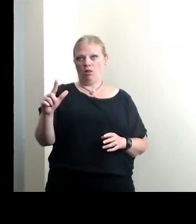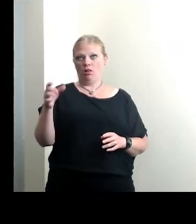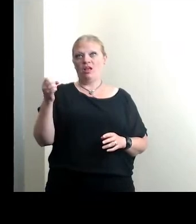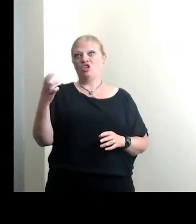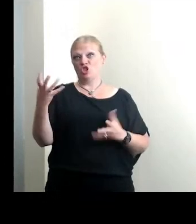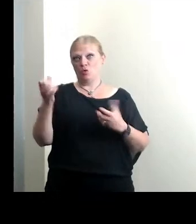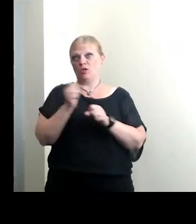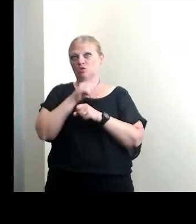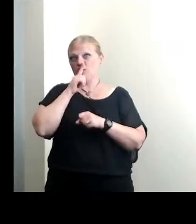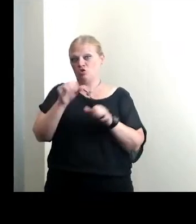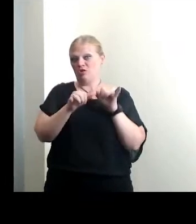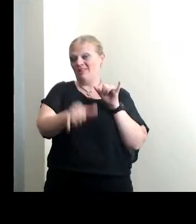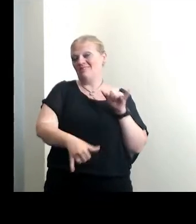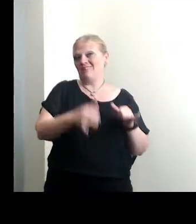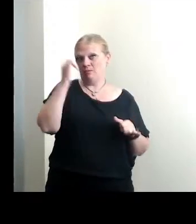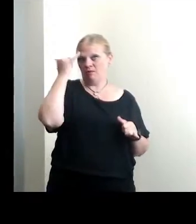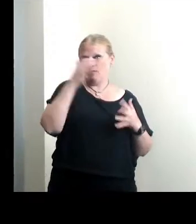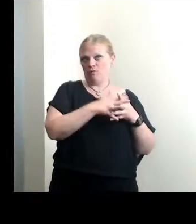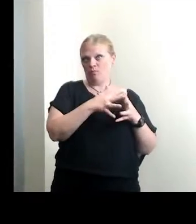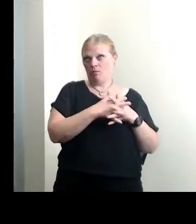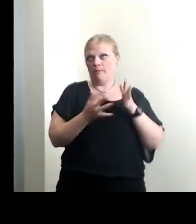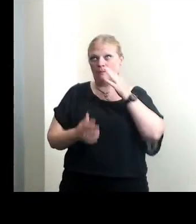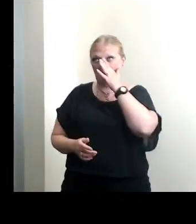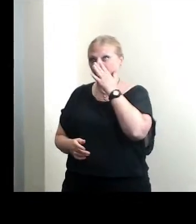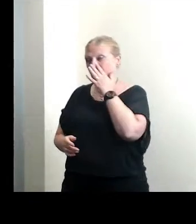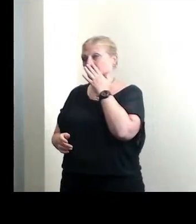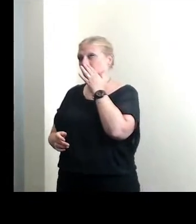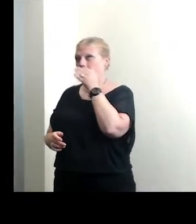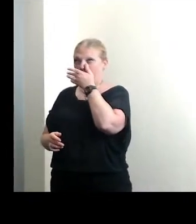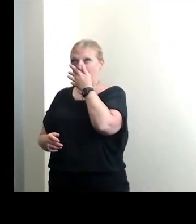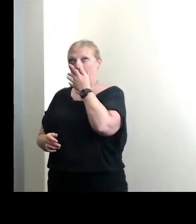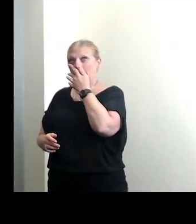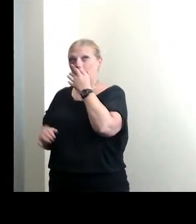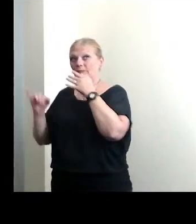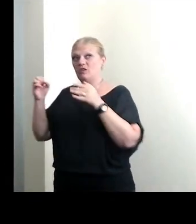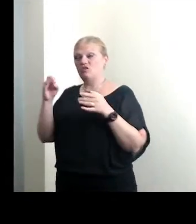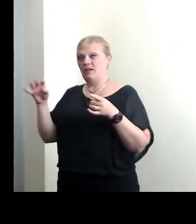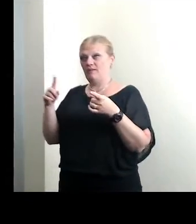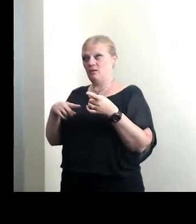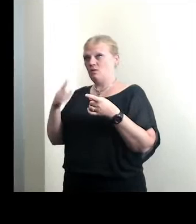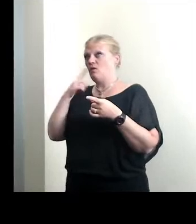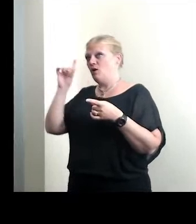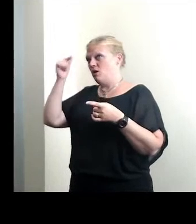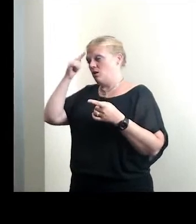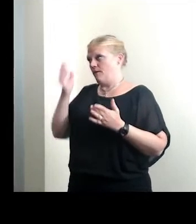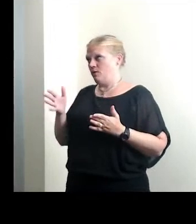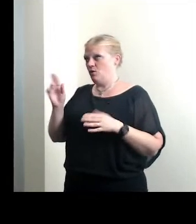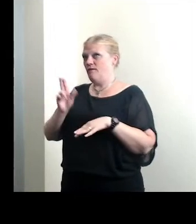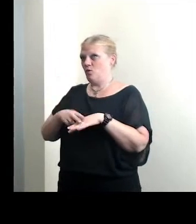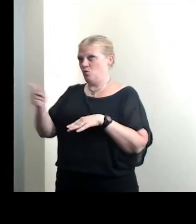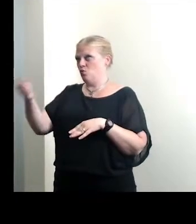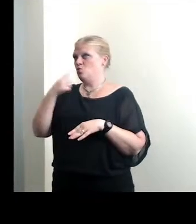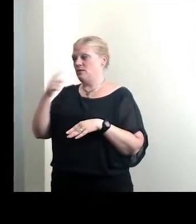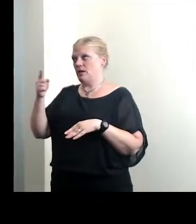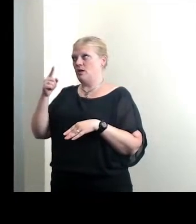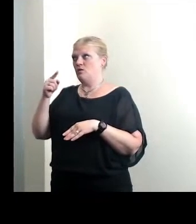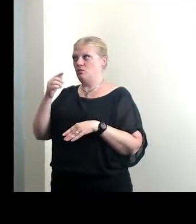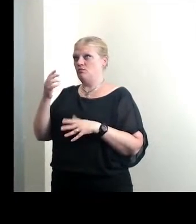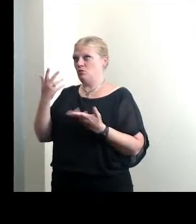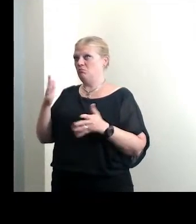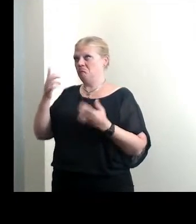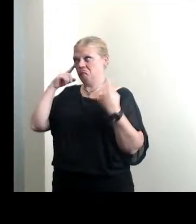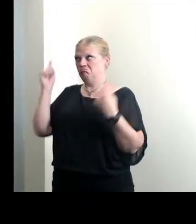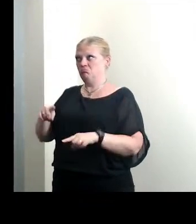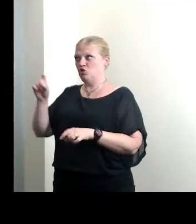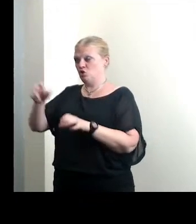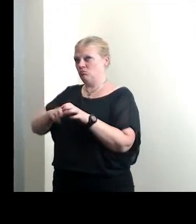stay in Buffalo. Jeff, and then Olivia. On the governor, course, we know that you called on him to resign, but is